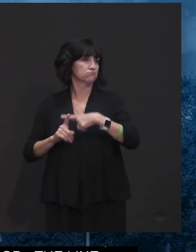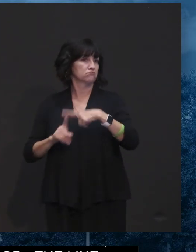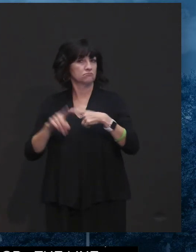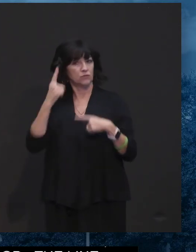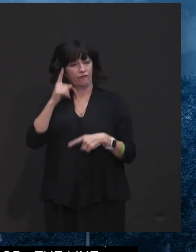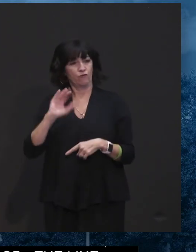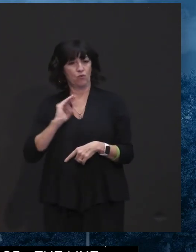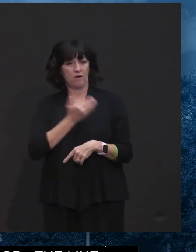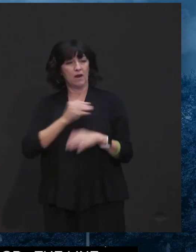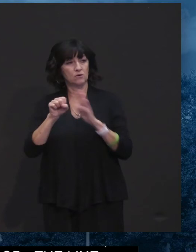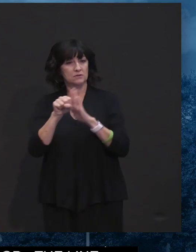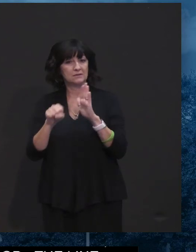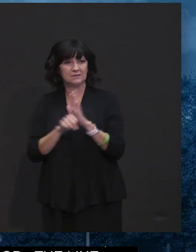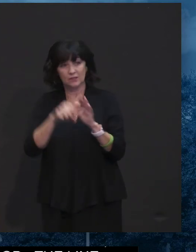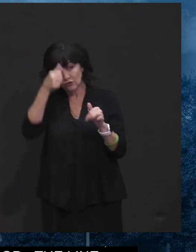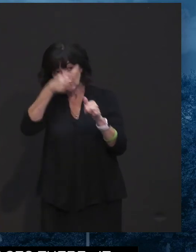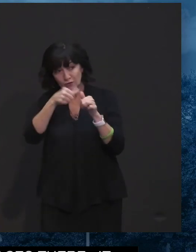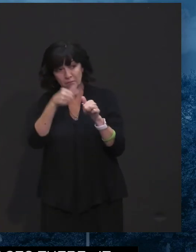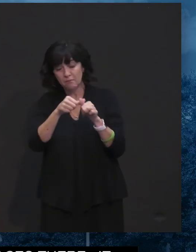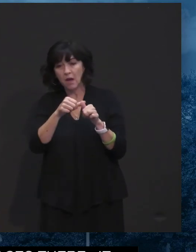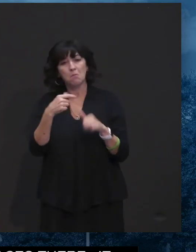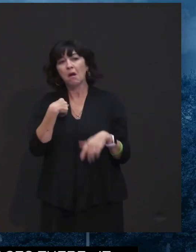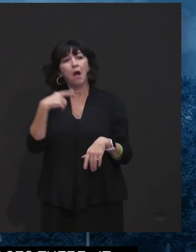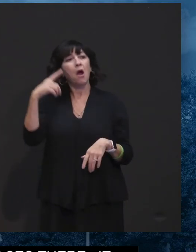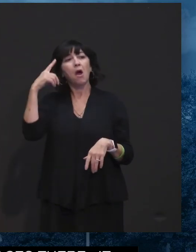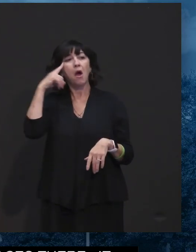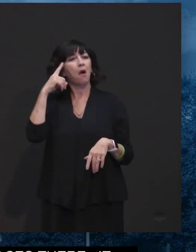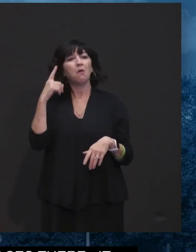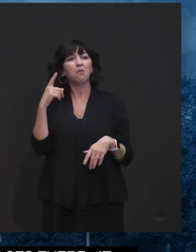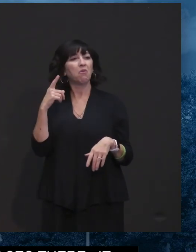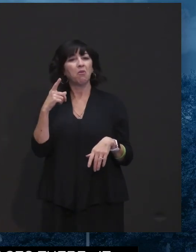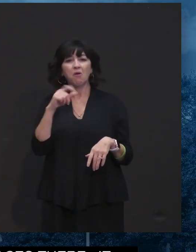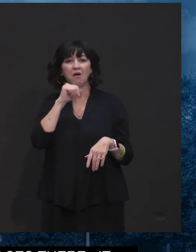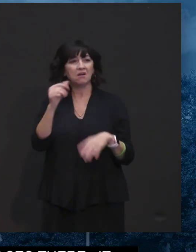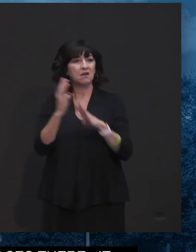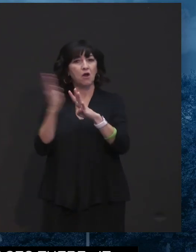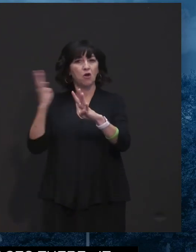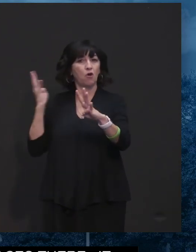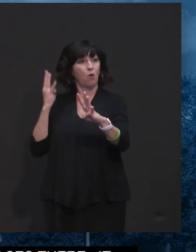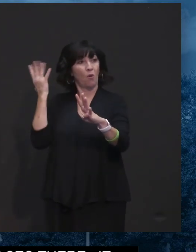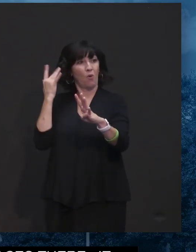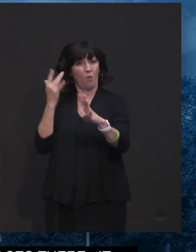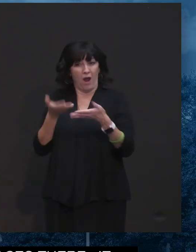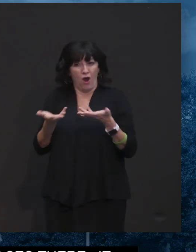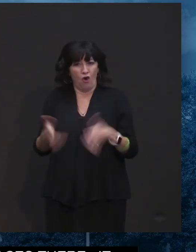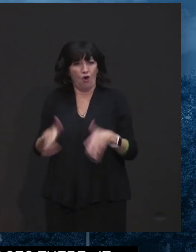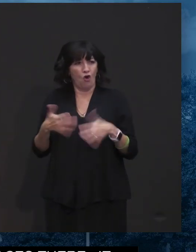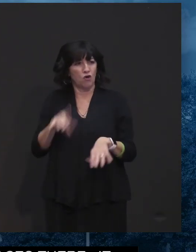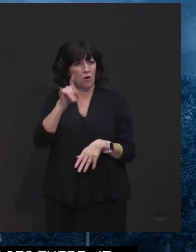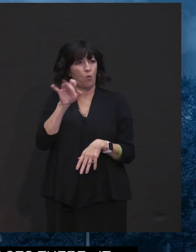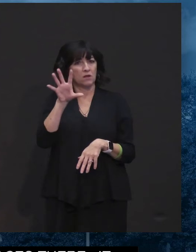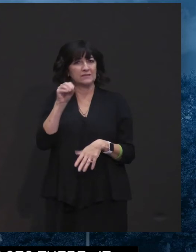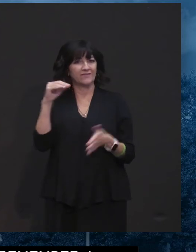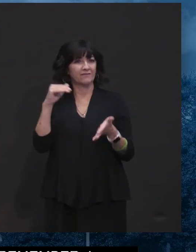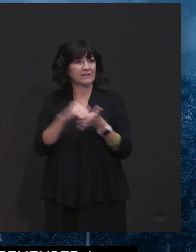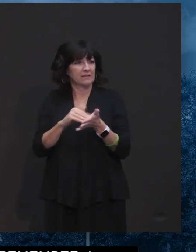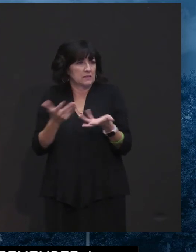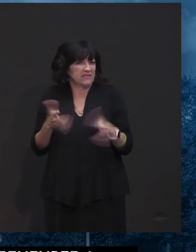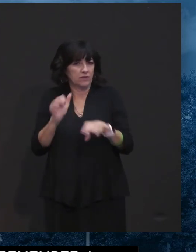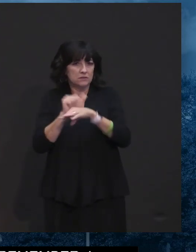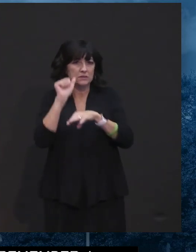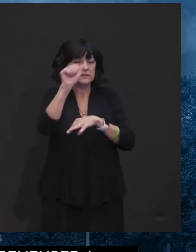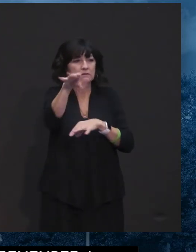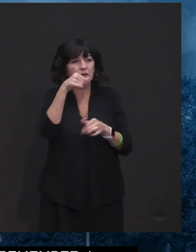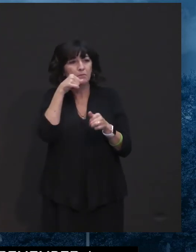vote. And remember, I expected shorter lines, frankly, because we already had over 150,000 people who voted by mail. So